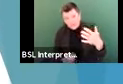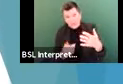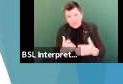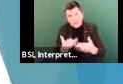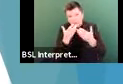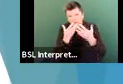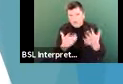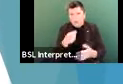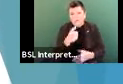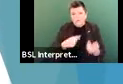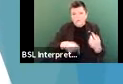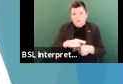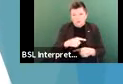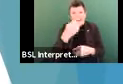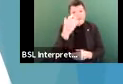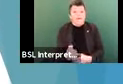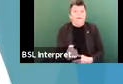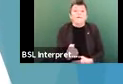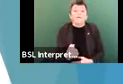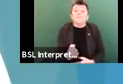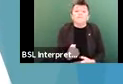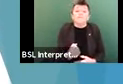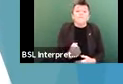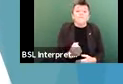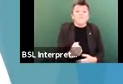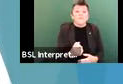facing a new